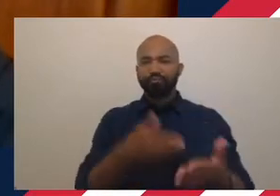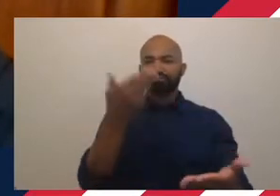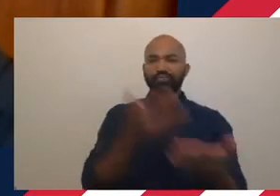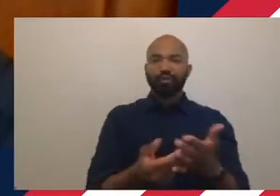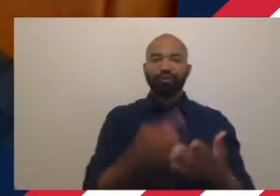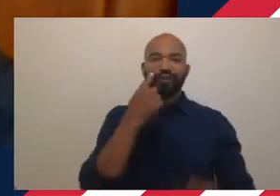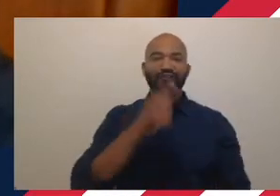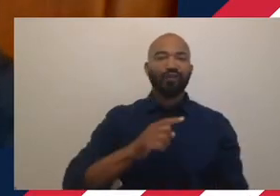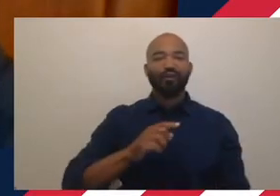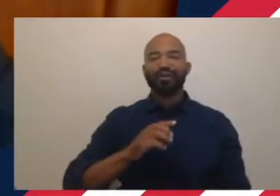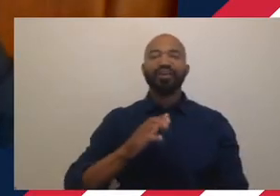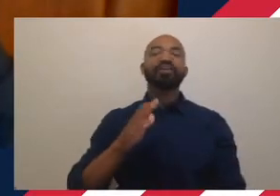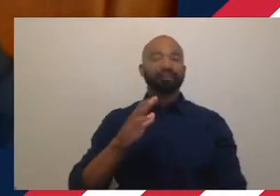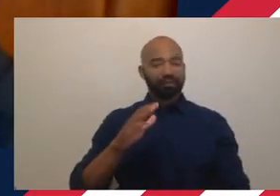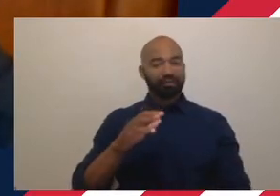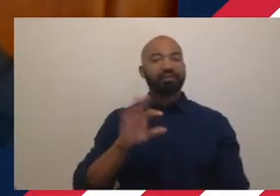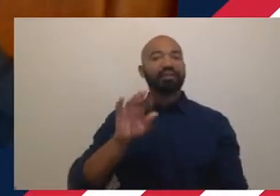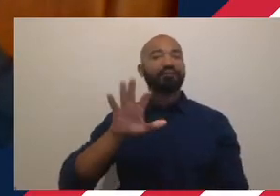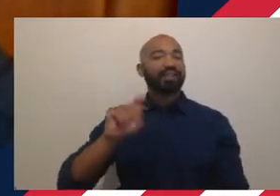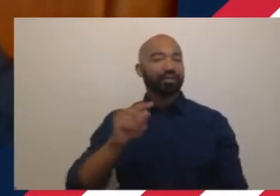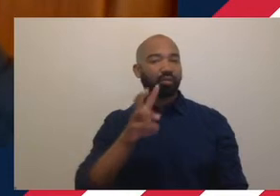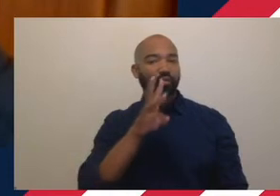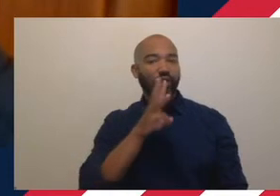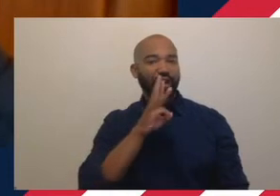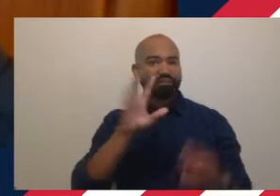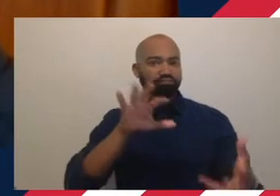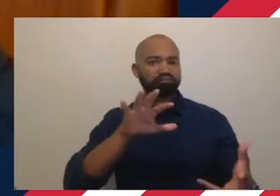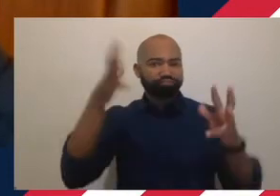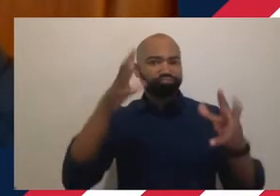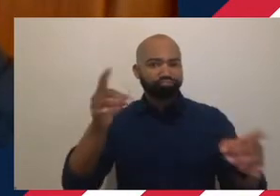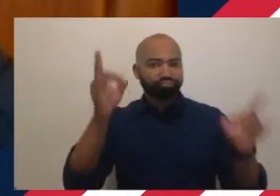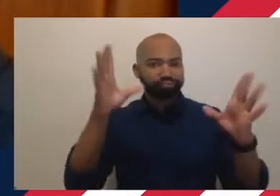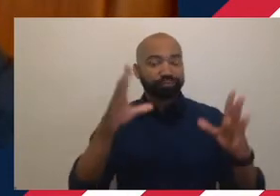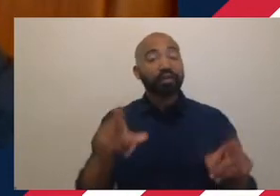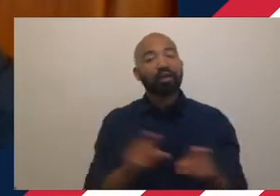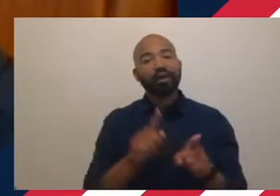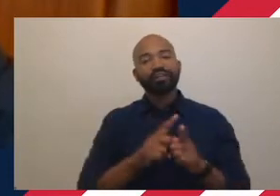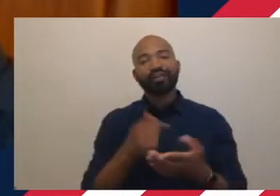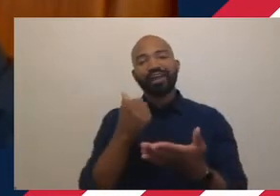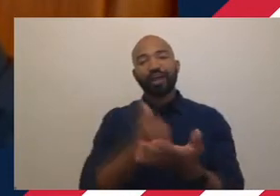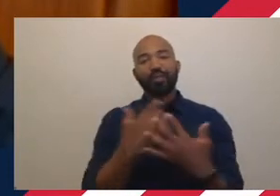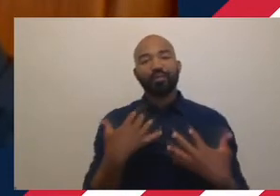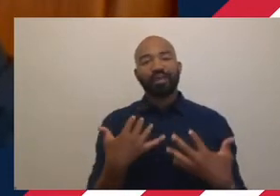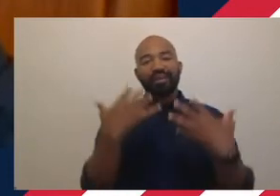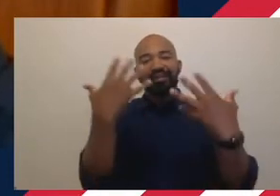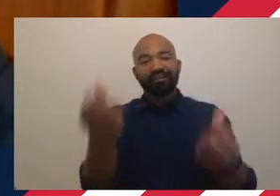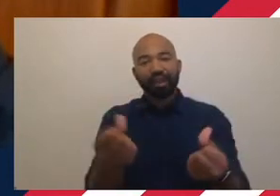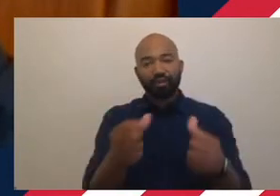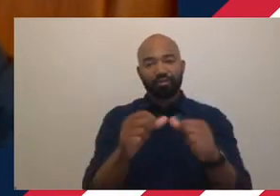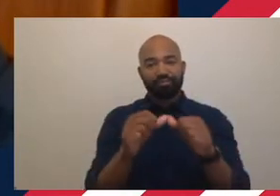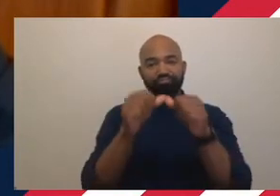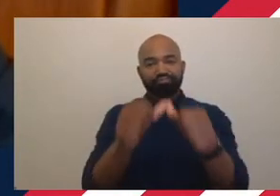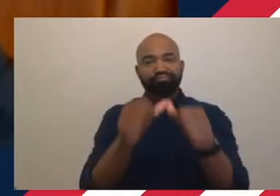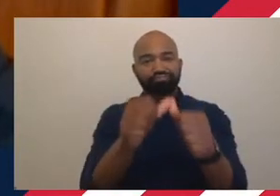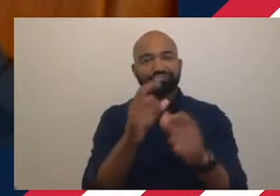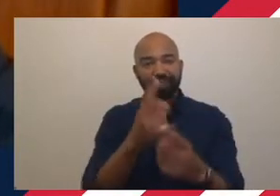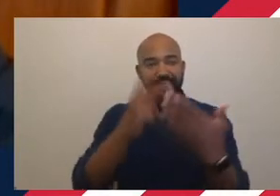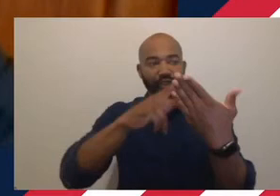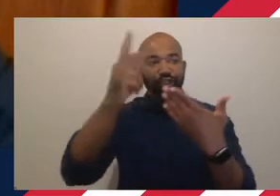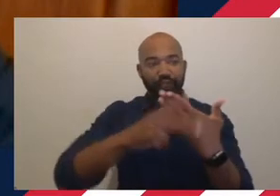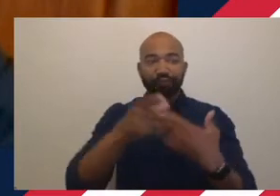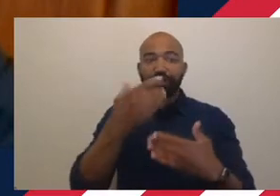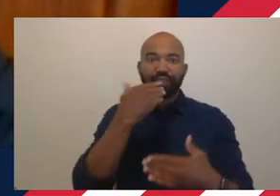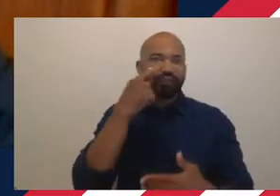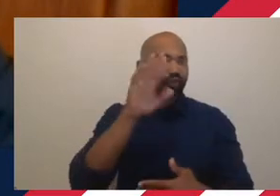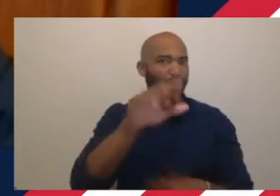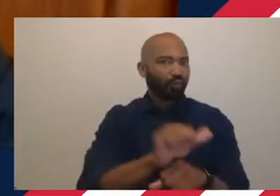you're doing in leading the recovery at the Pediatric Public Health Initiative. And one other thing I want to thank